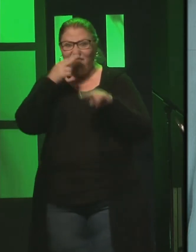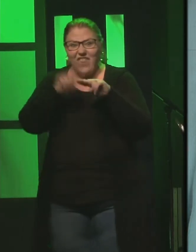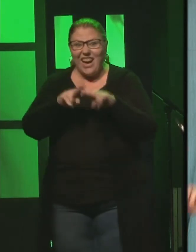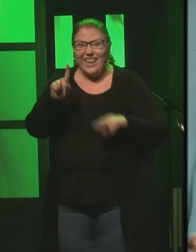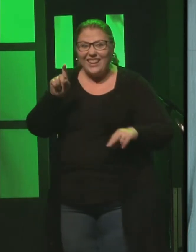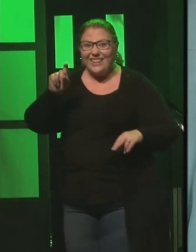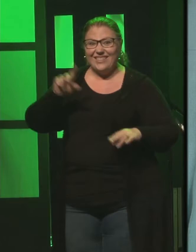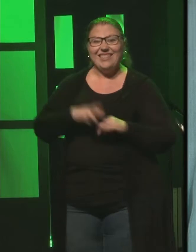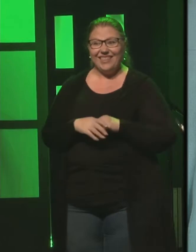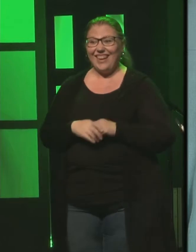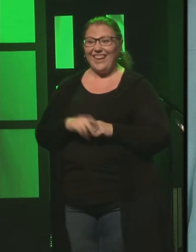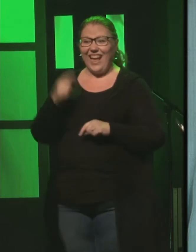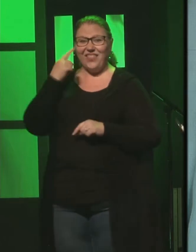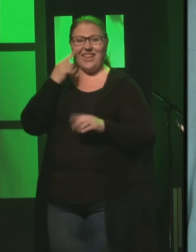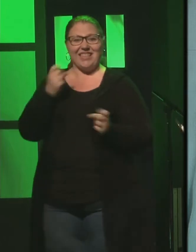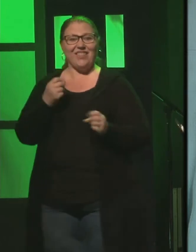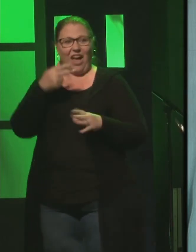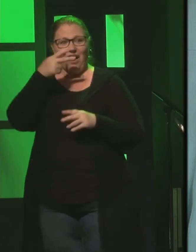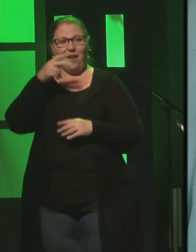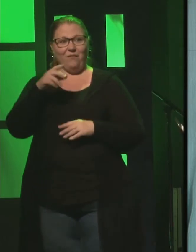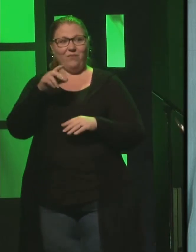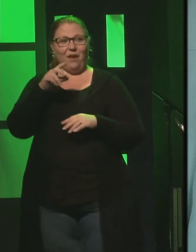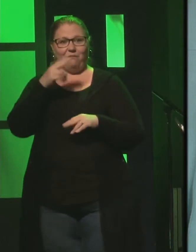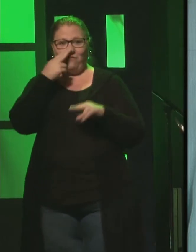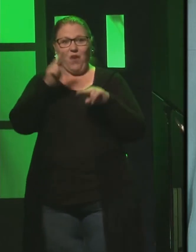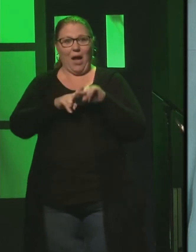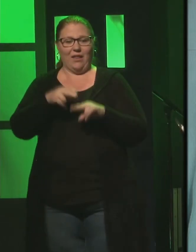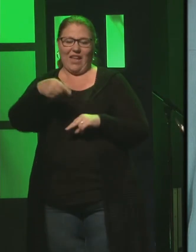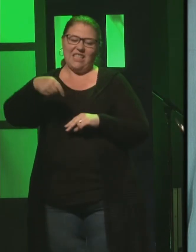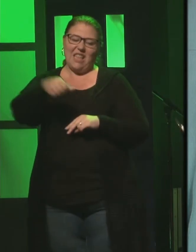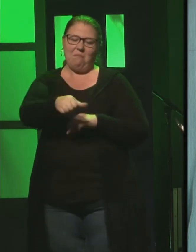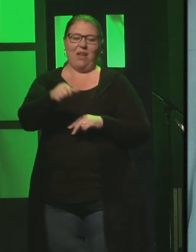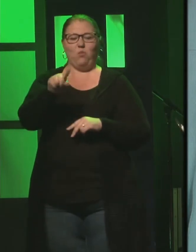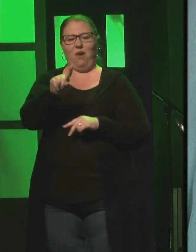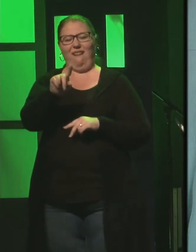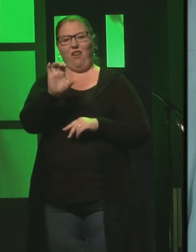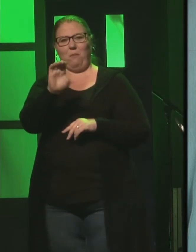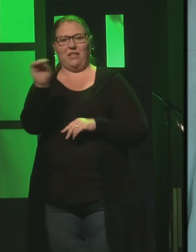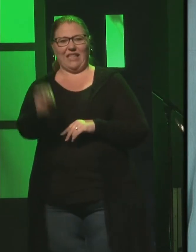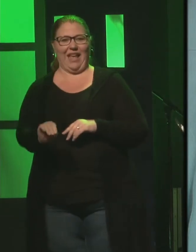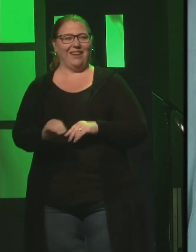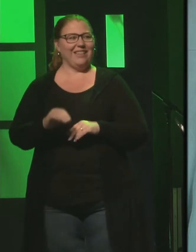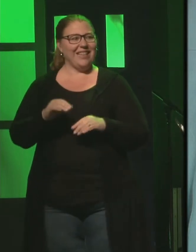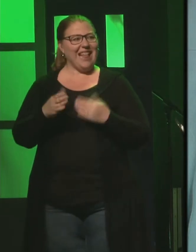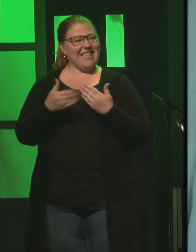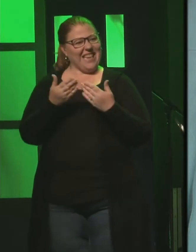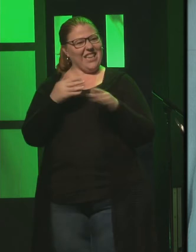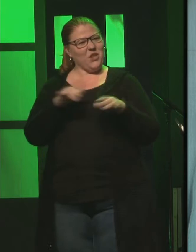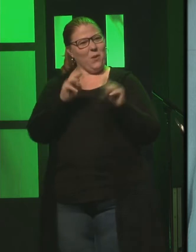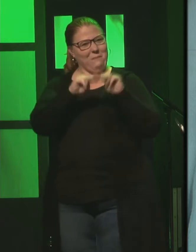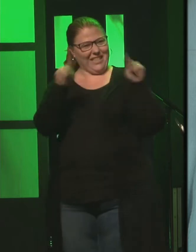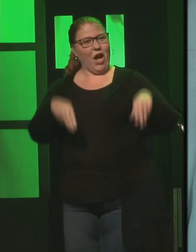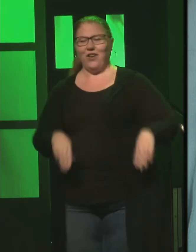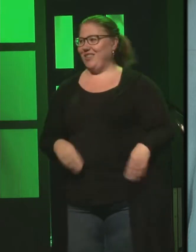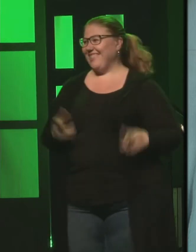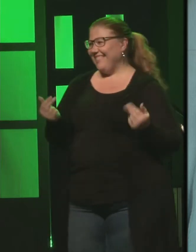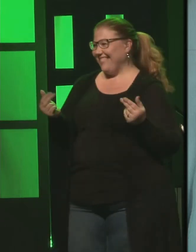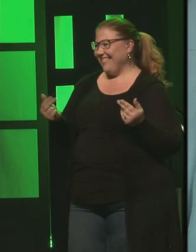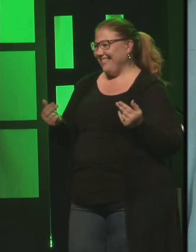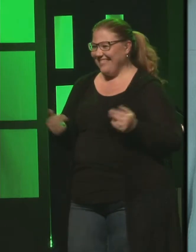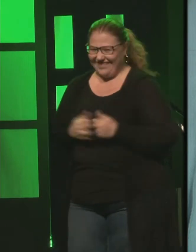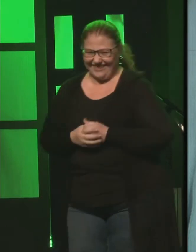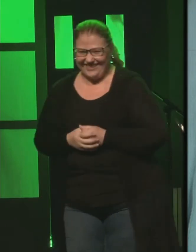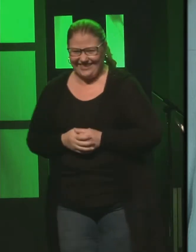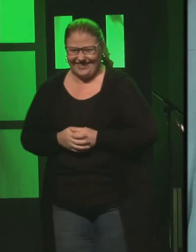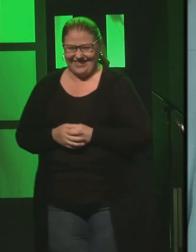just think that's so much fun to like tip 100%. You know, and that's easy to do when I go to McDonald's. I'm just like, no problem at